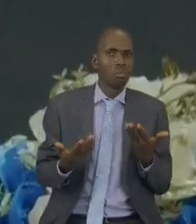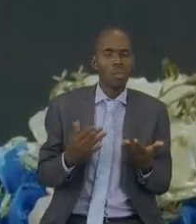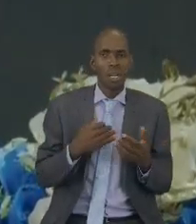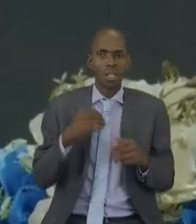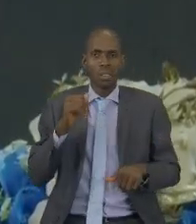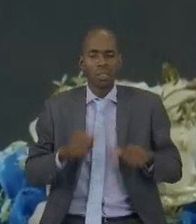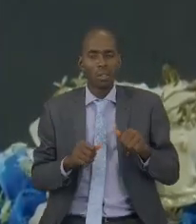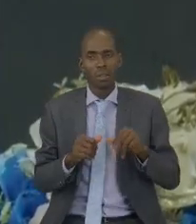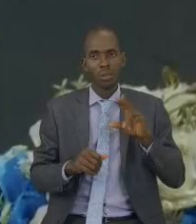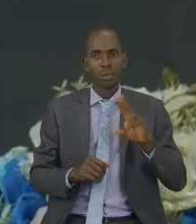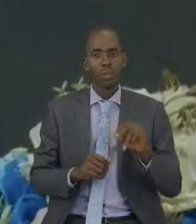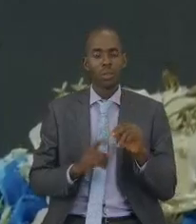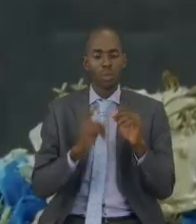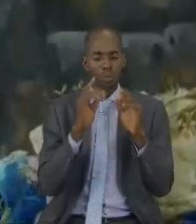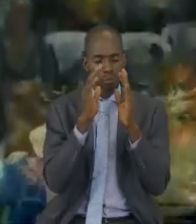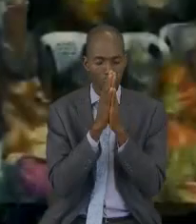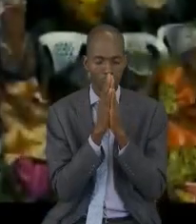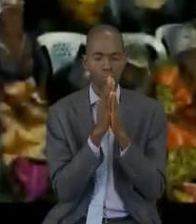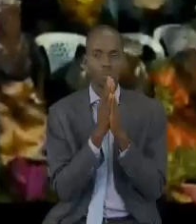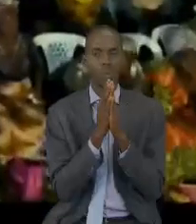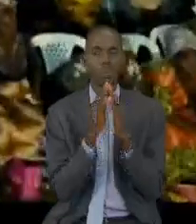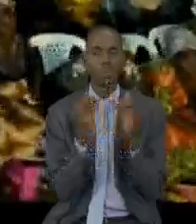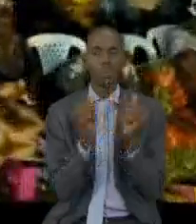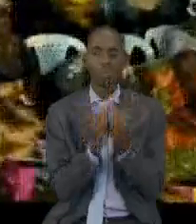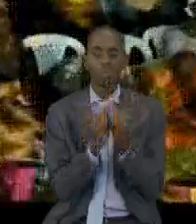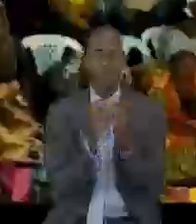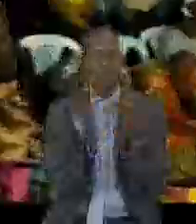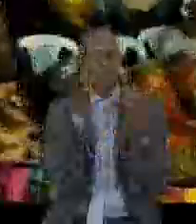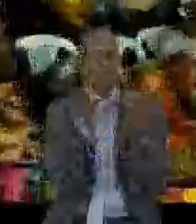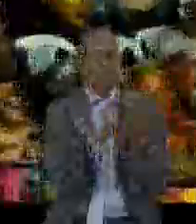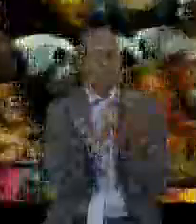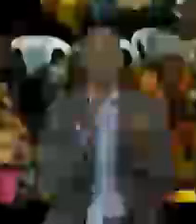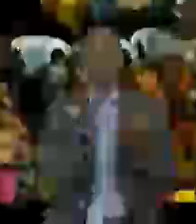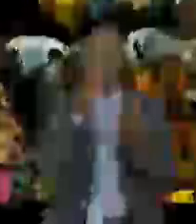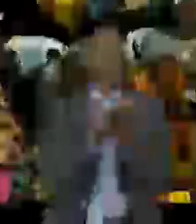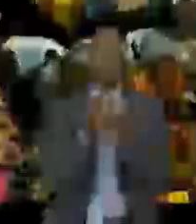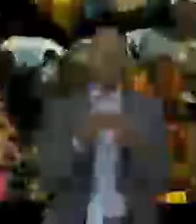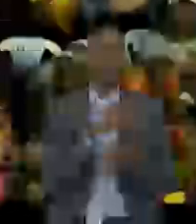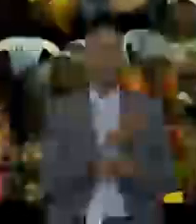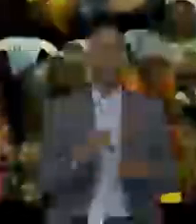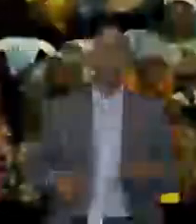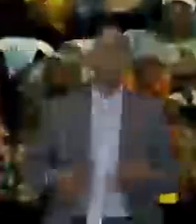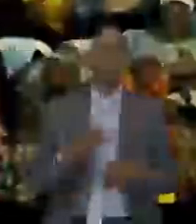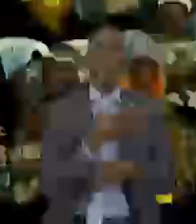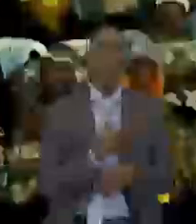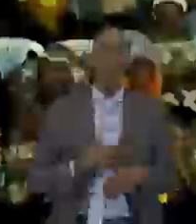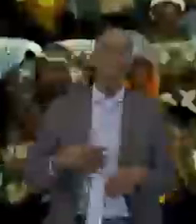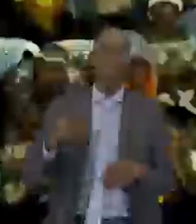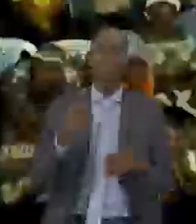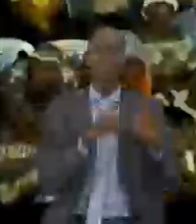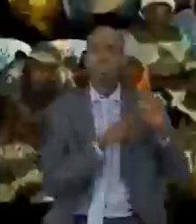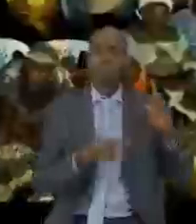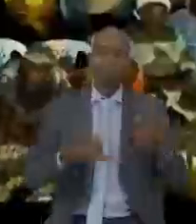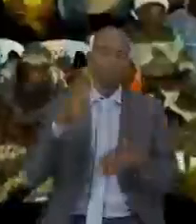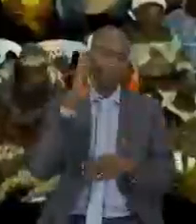Is to continue helping you. Those who are online, complete the slip